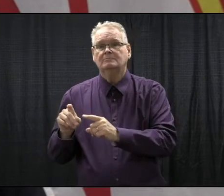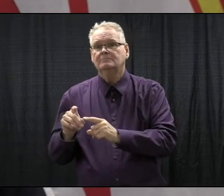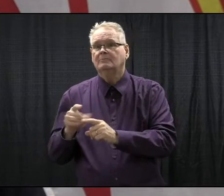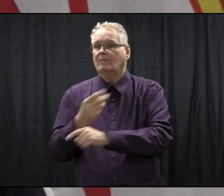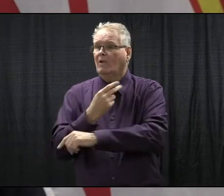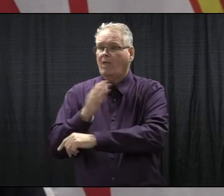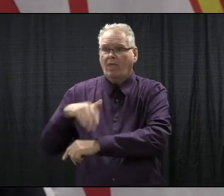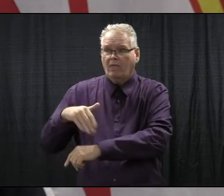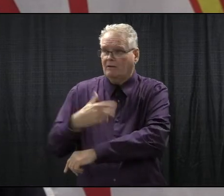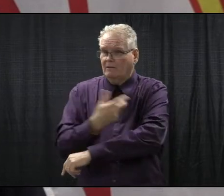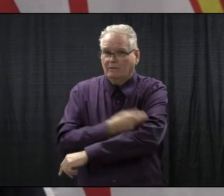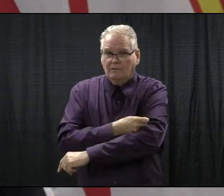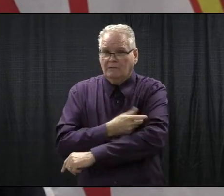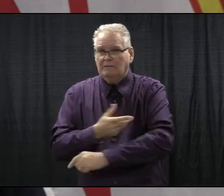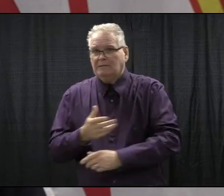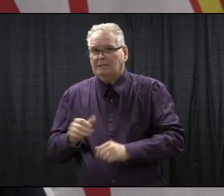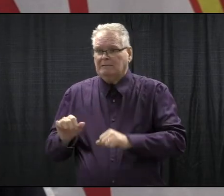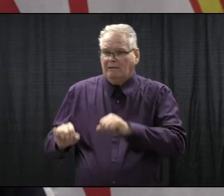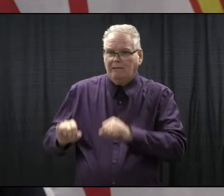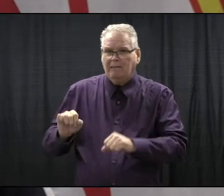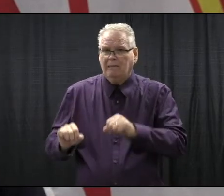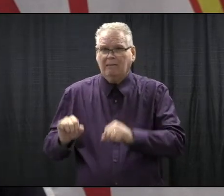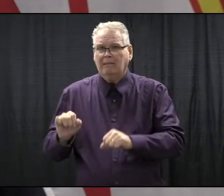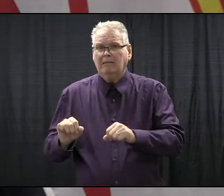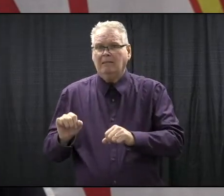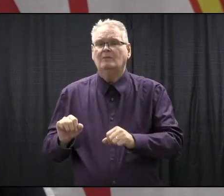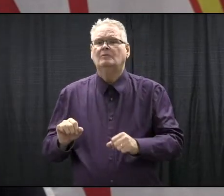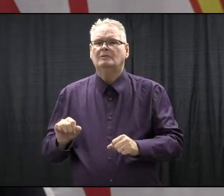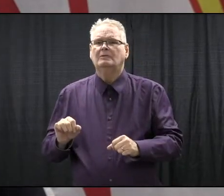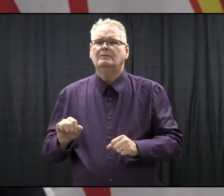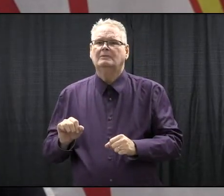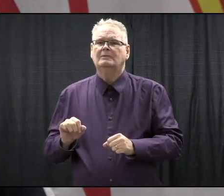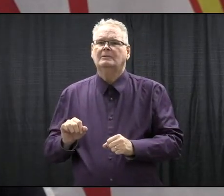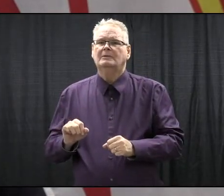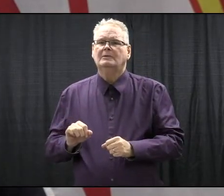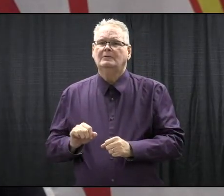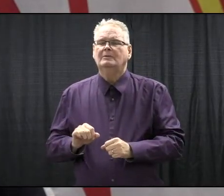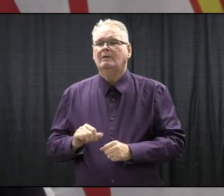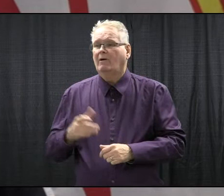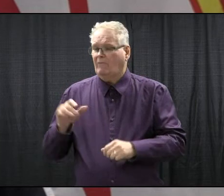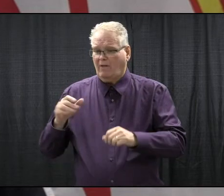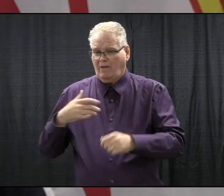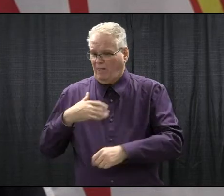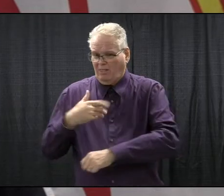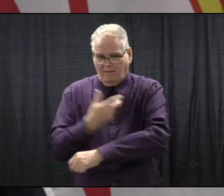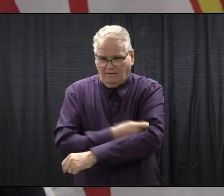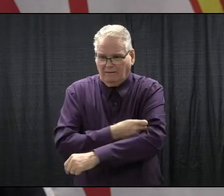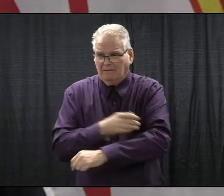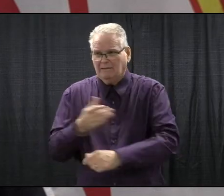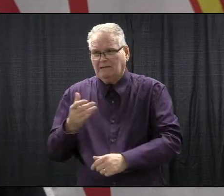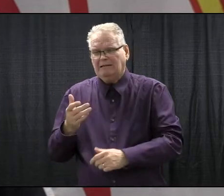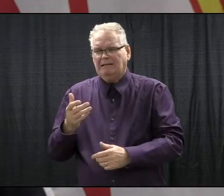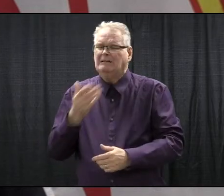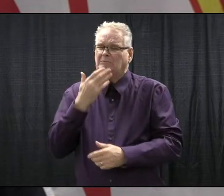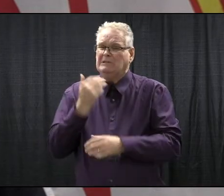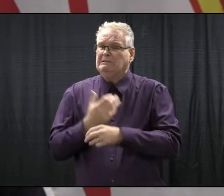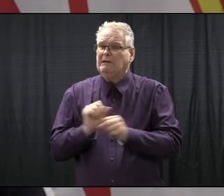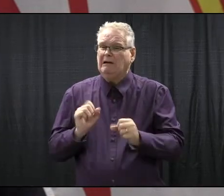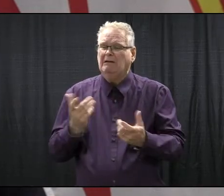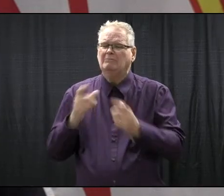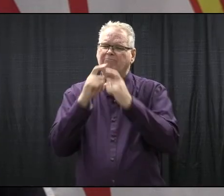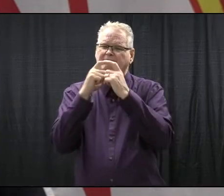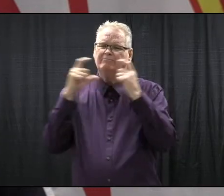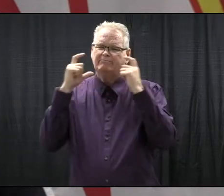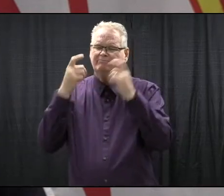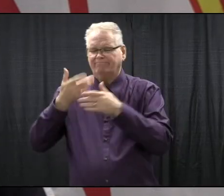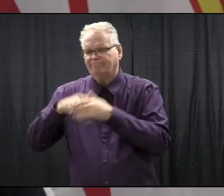fully vaccinated, if you're around a lot of people you don't know, then certainly we would recommend wearing a mask in those